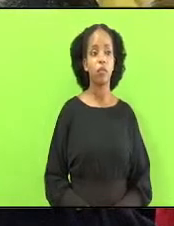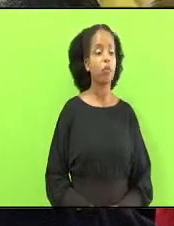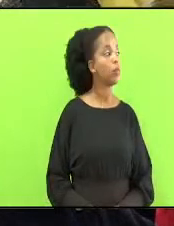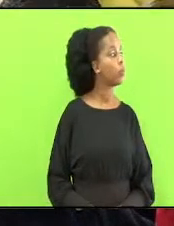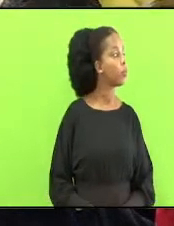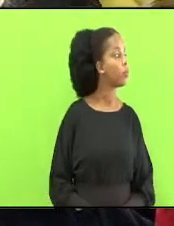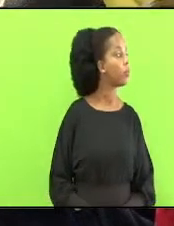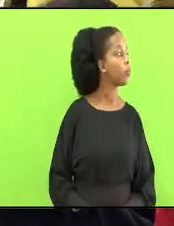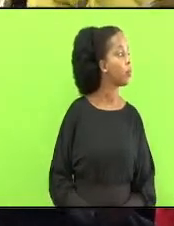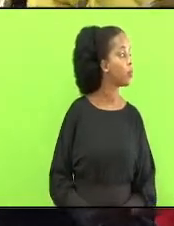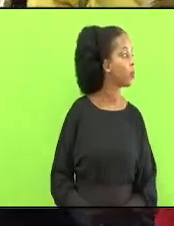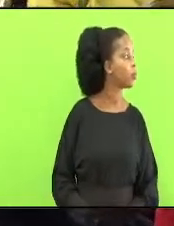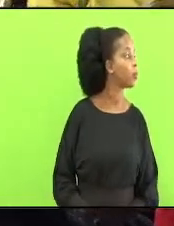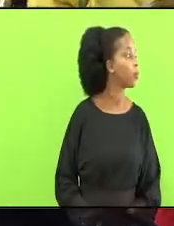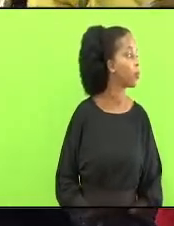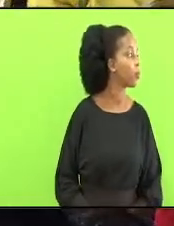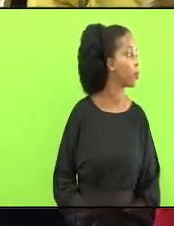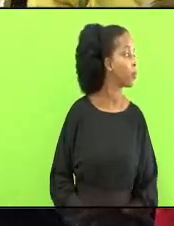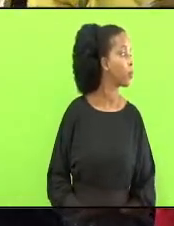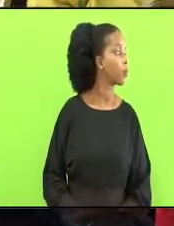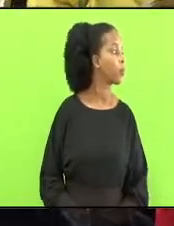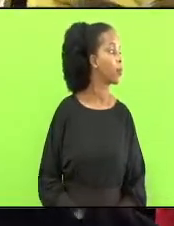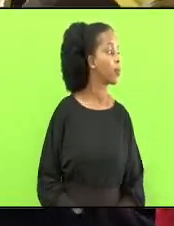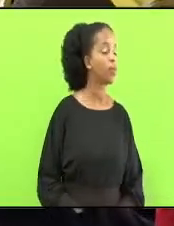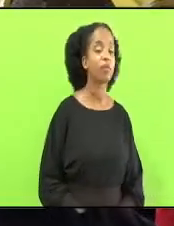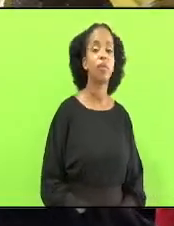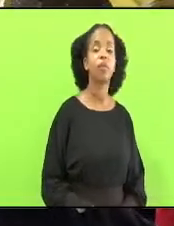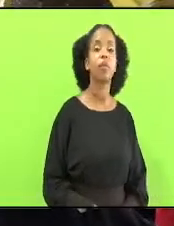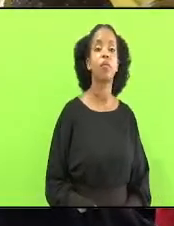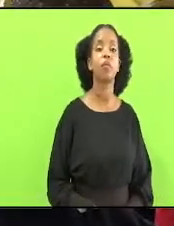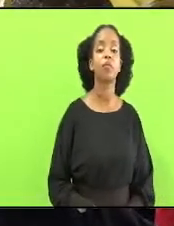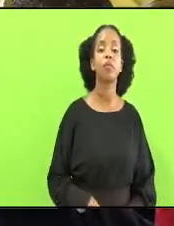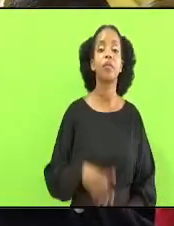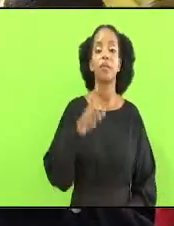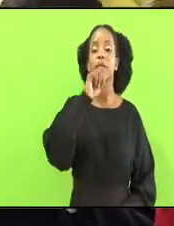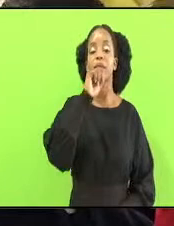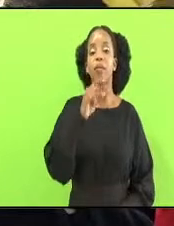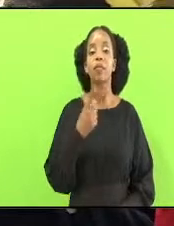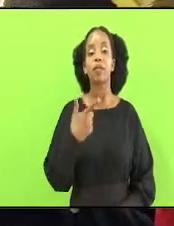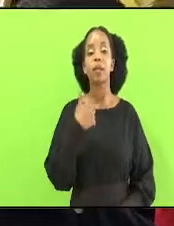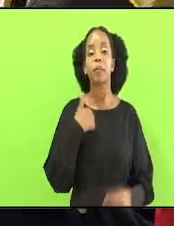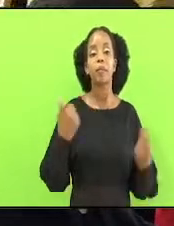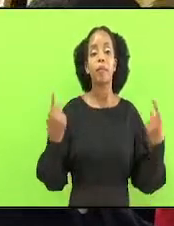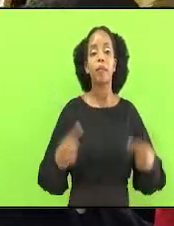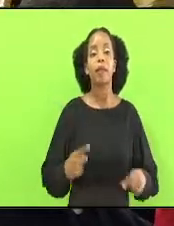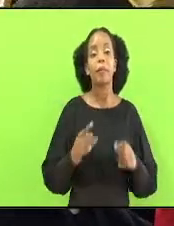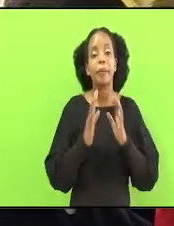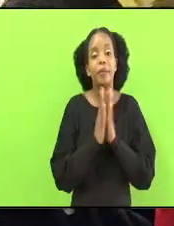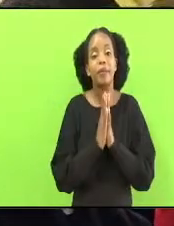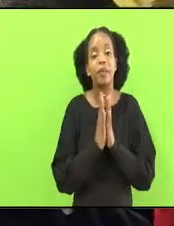there is a lack of water. Ke ka mo ke tlo go kopang